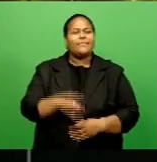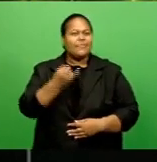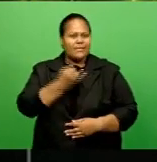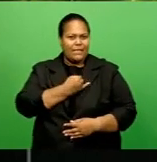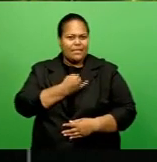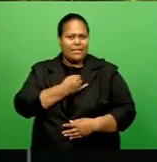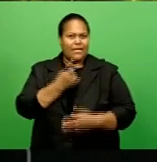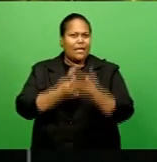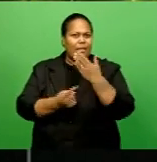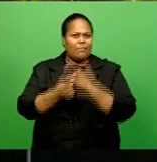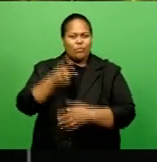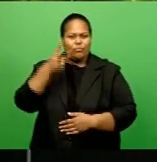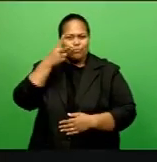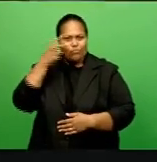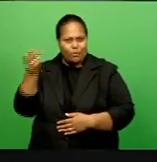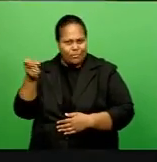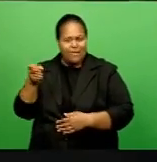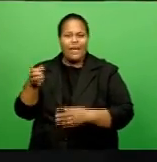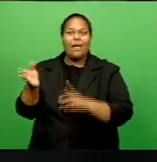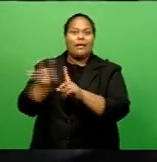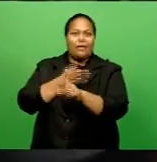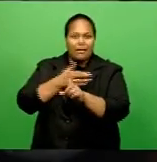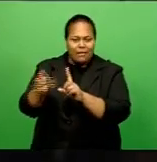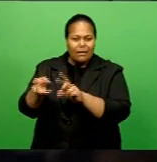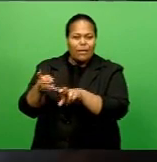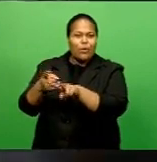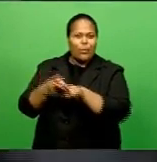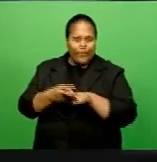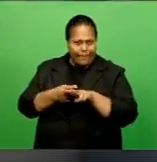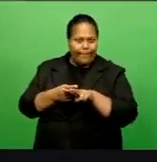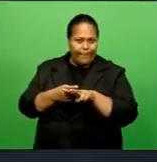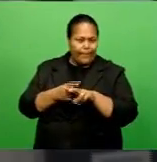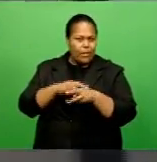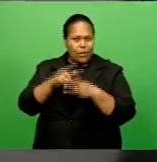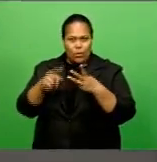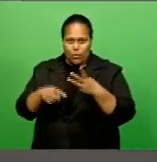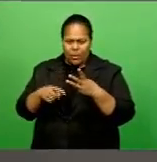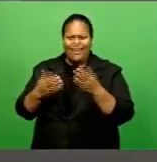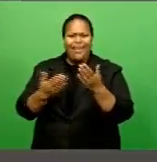aggravated robbery, assault and rape. Duanilawa was convicted of entering a